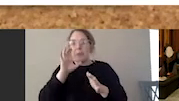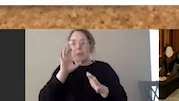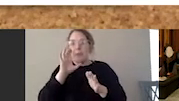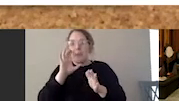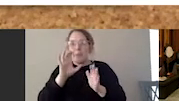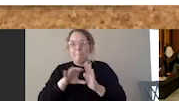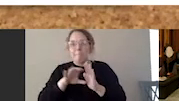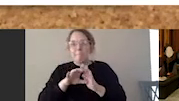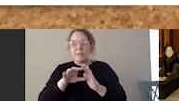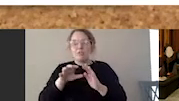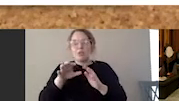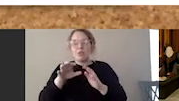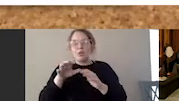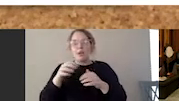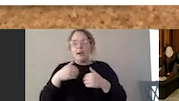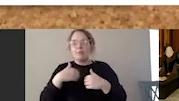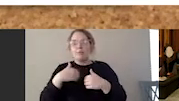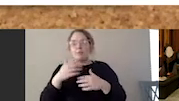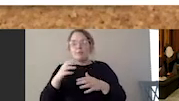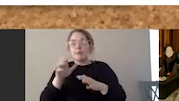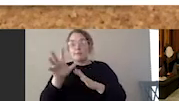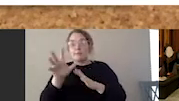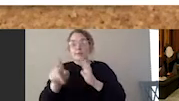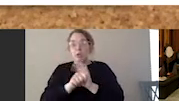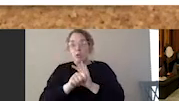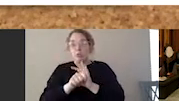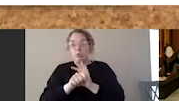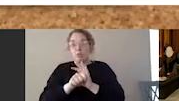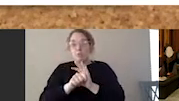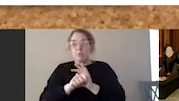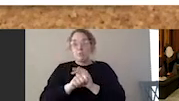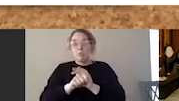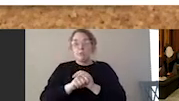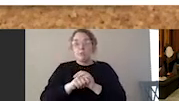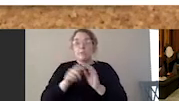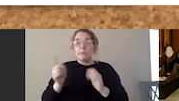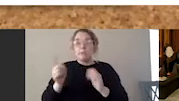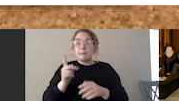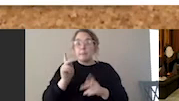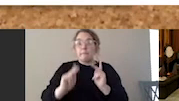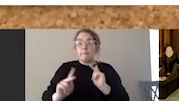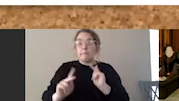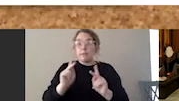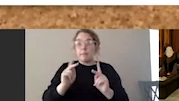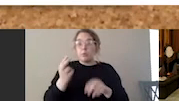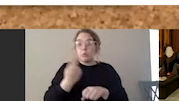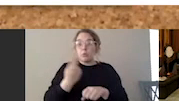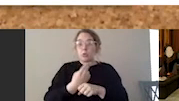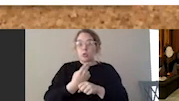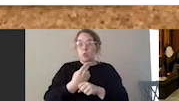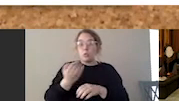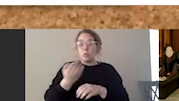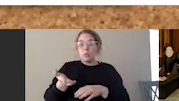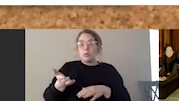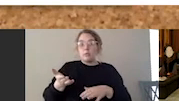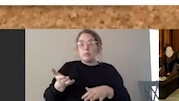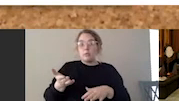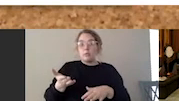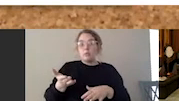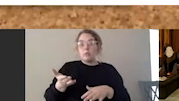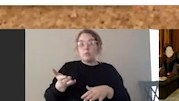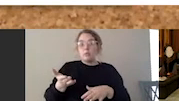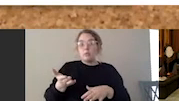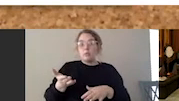slash game designer, but there are people who have used this software to do um,